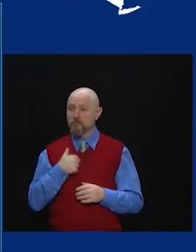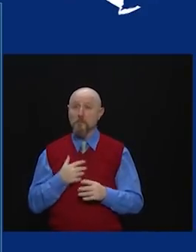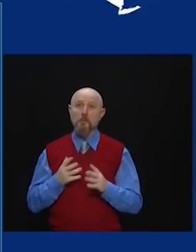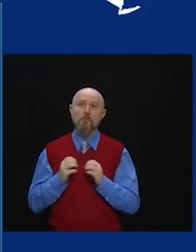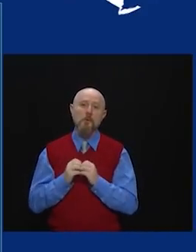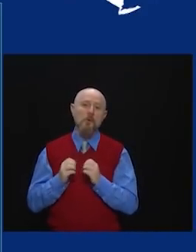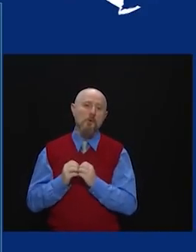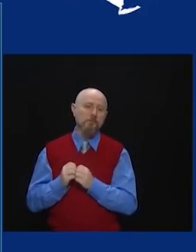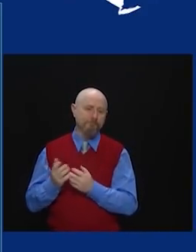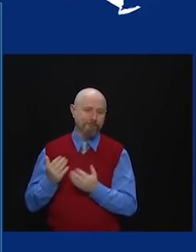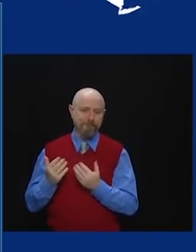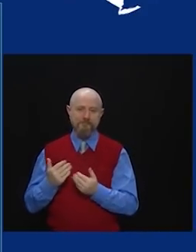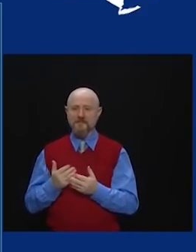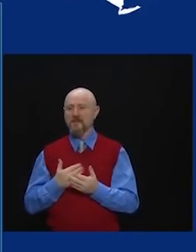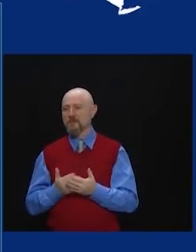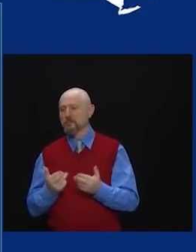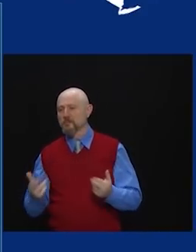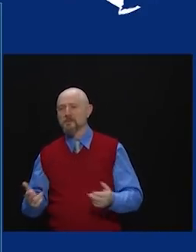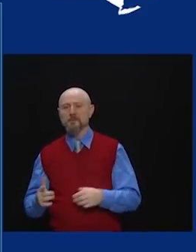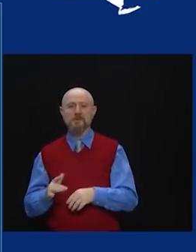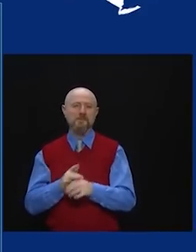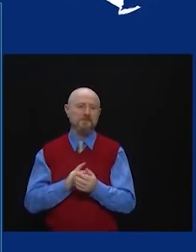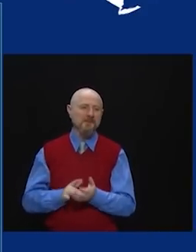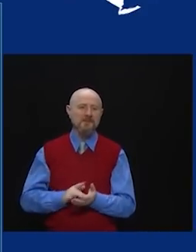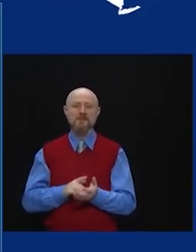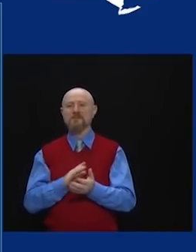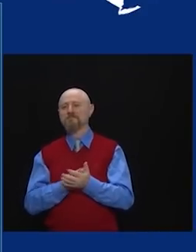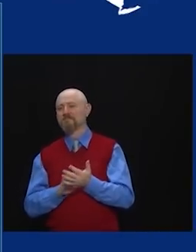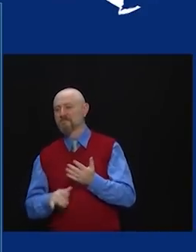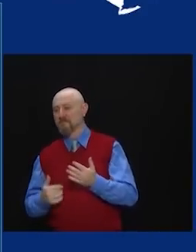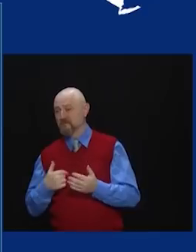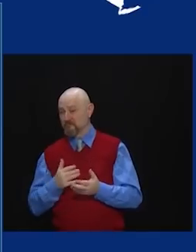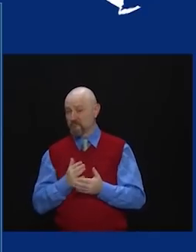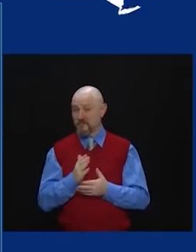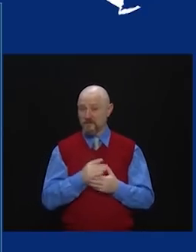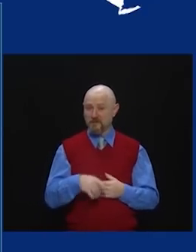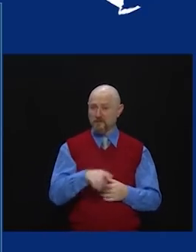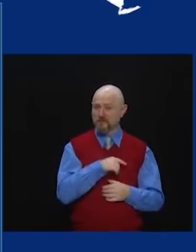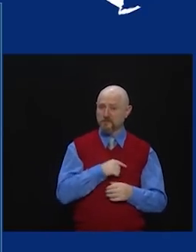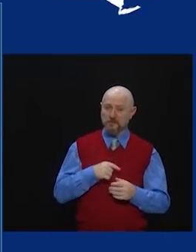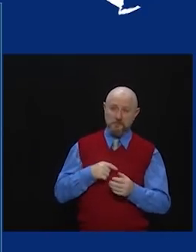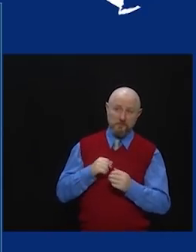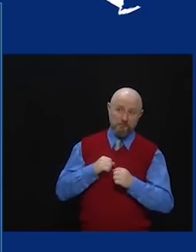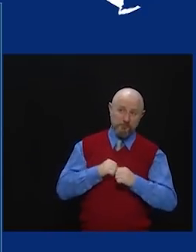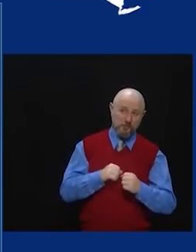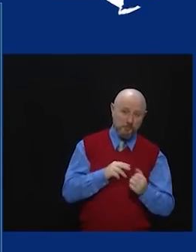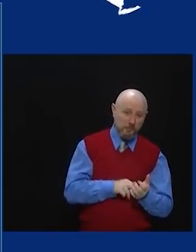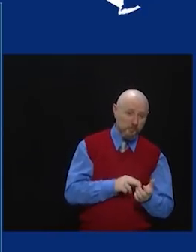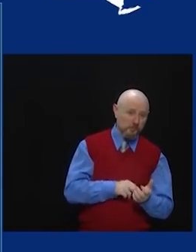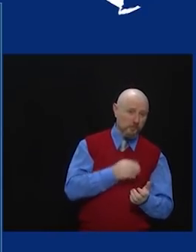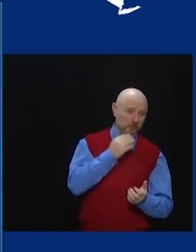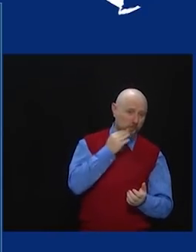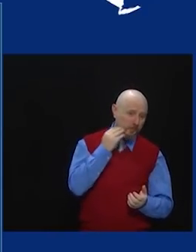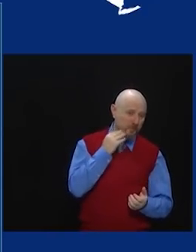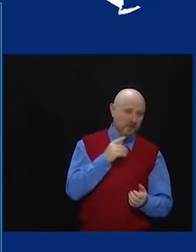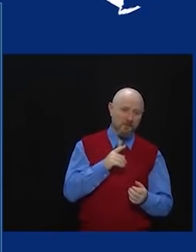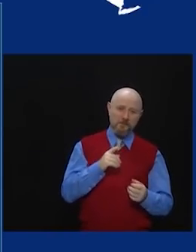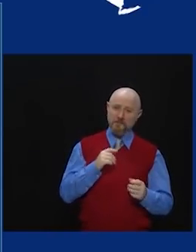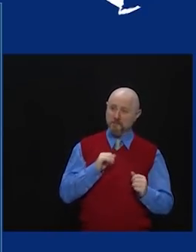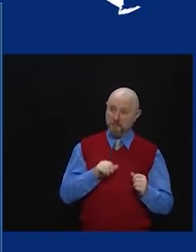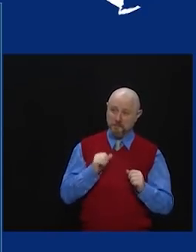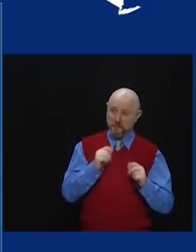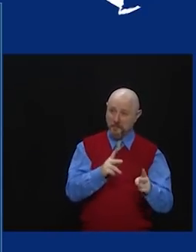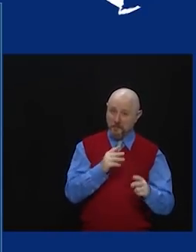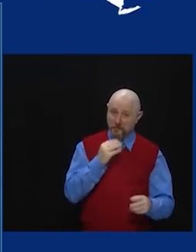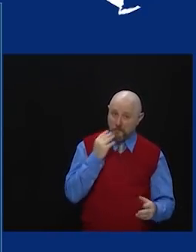medicine. We also asked for the right to be able to protect our nursing home occupants, and here's the problem. We don't have